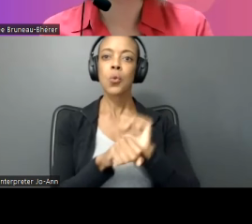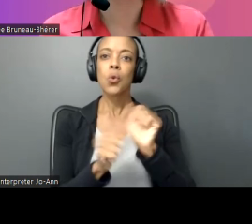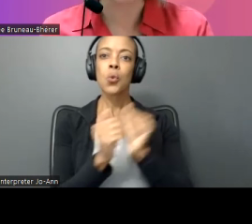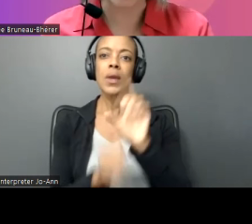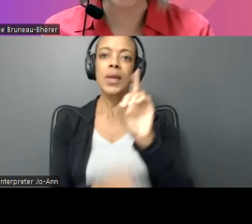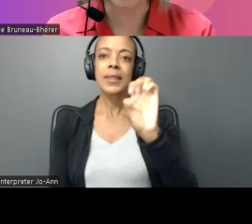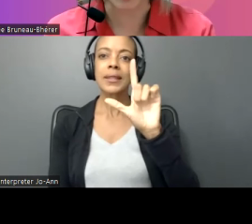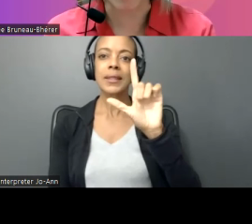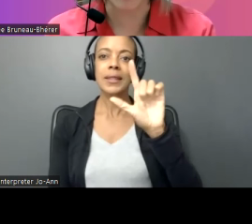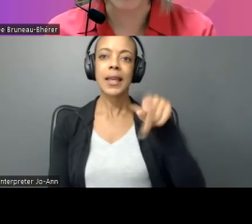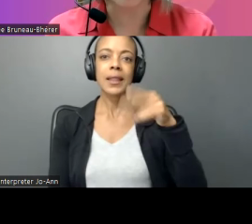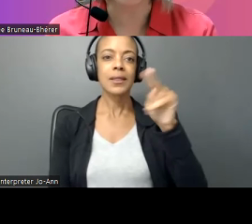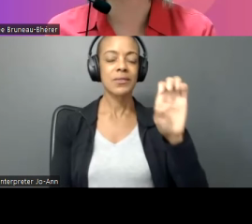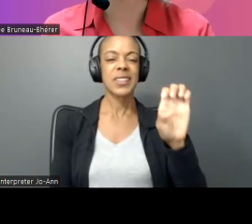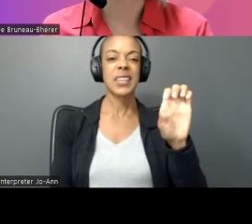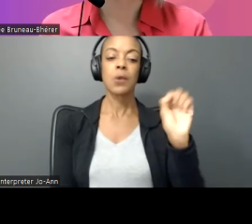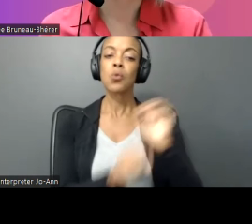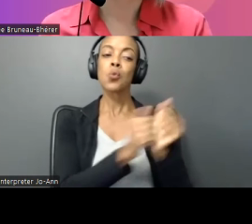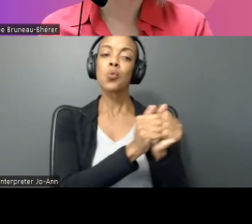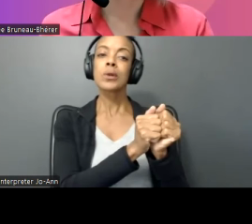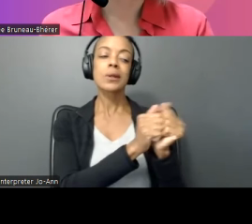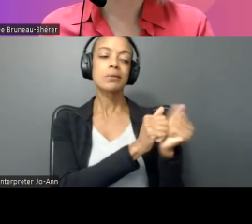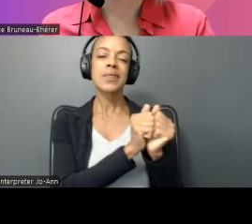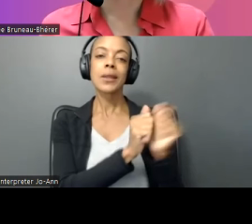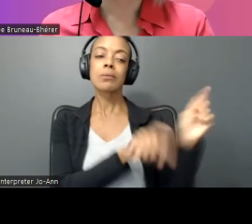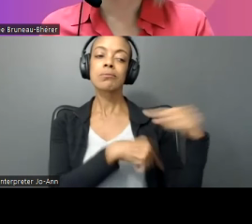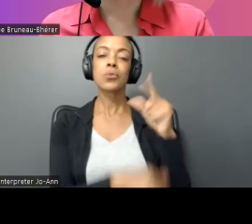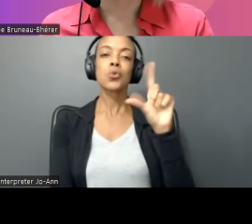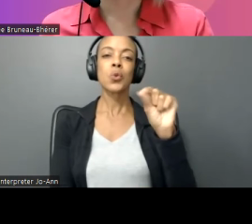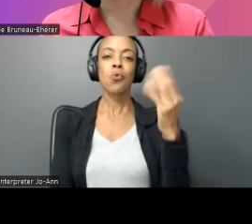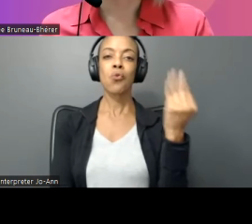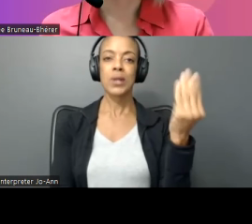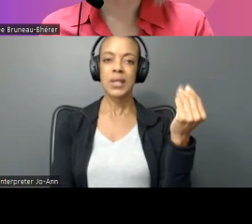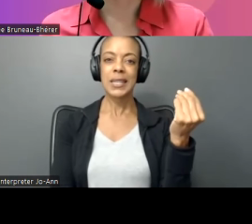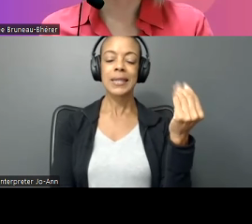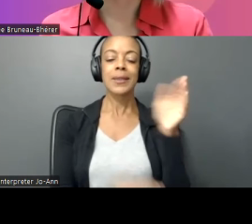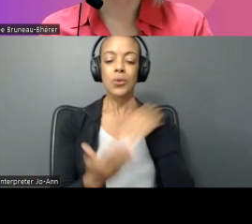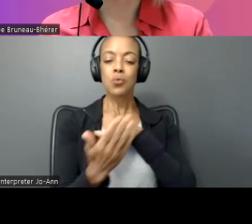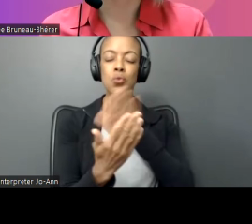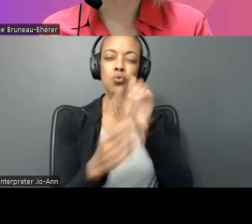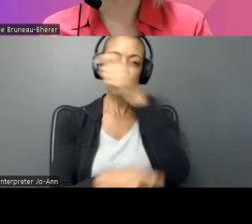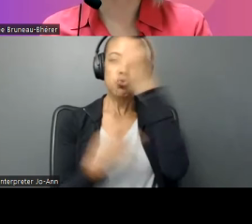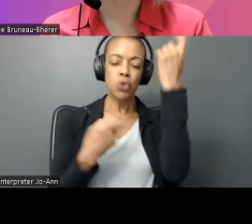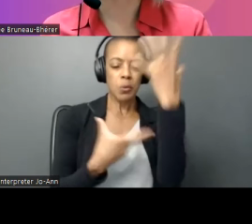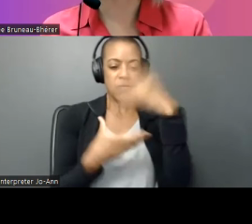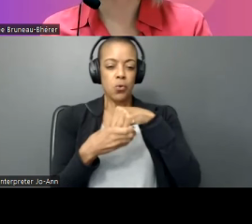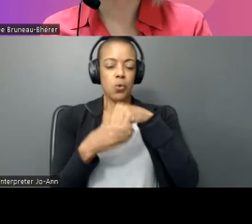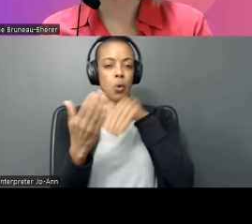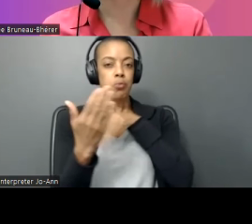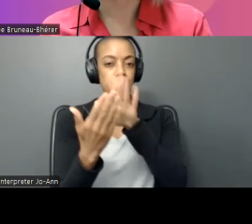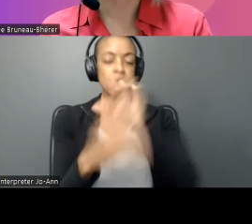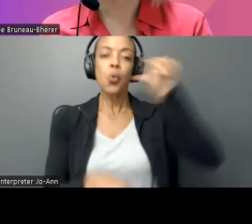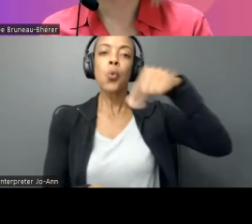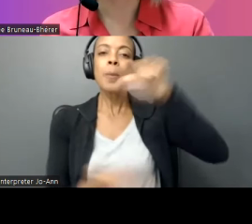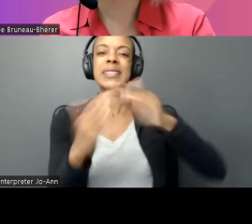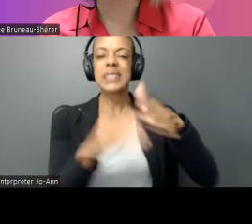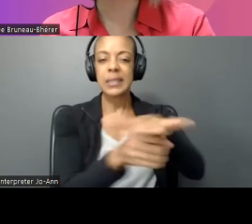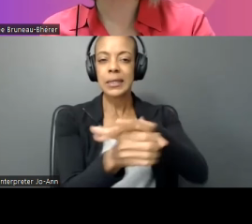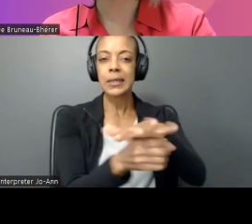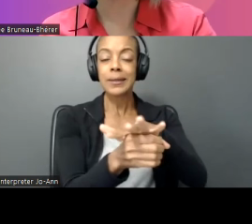since 2014, looking at approaches, trauma-informed approaches in the Quebec City region. So hello to all of